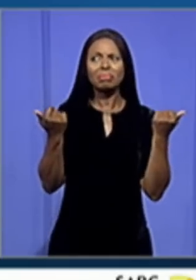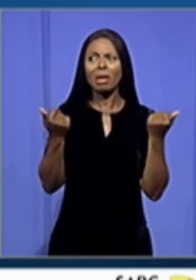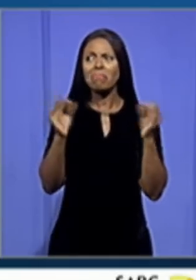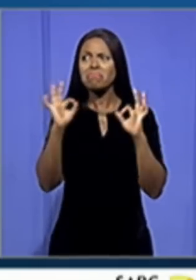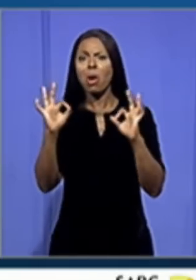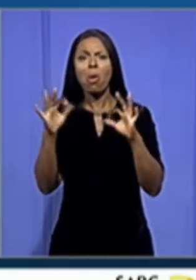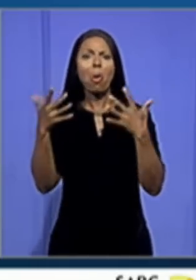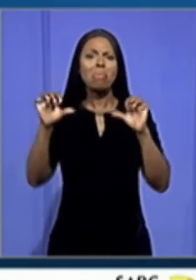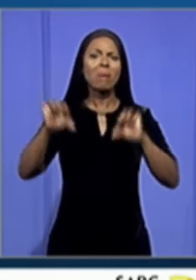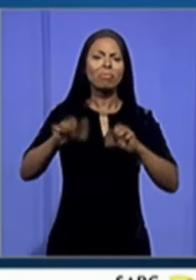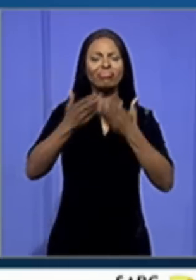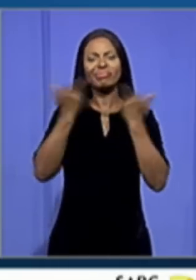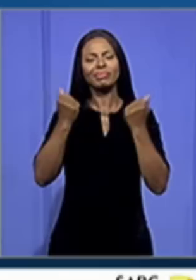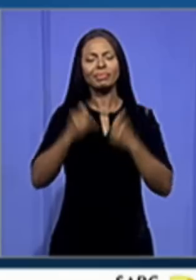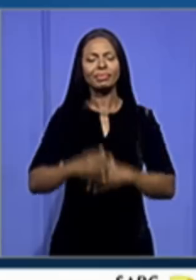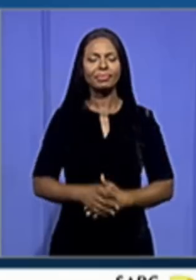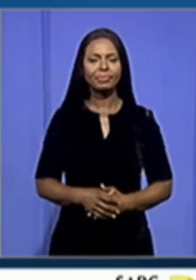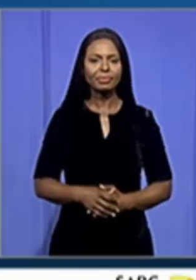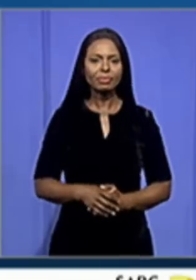ye šweu ka yona.